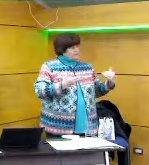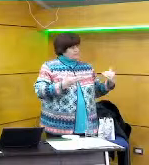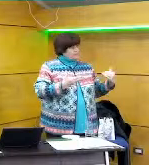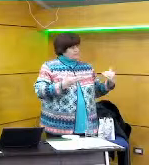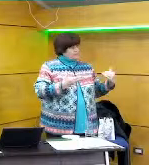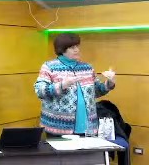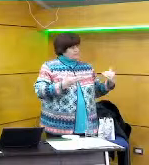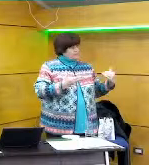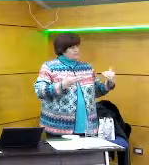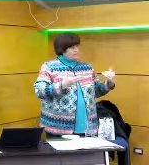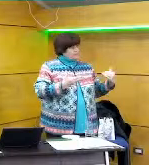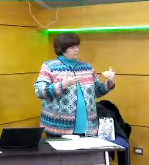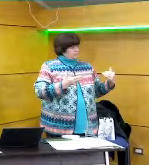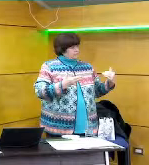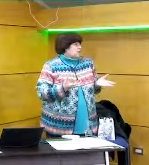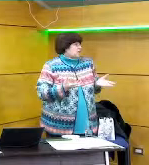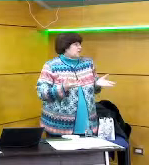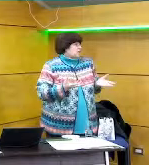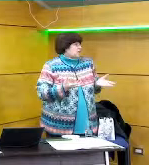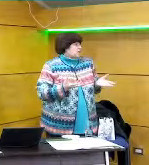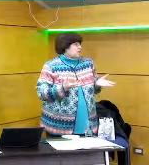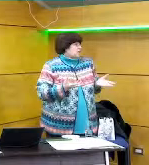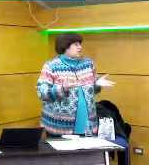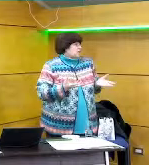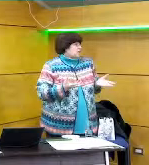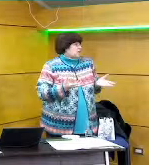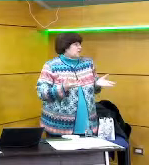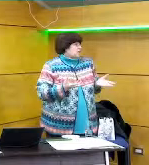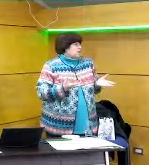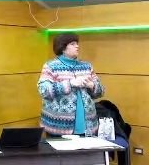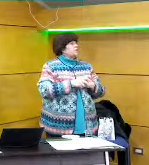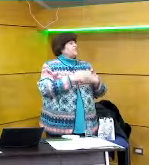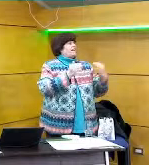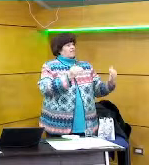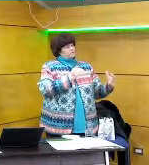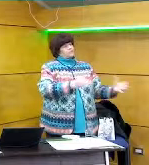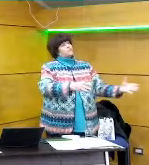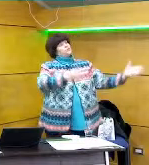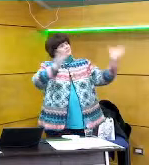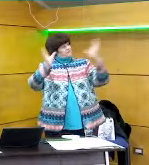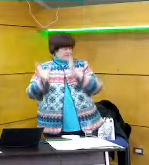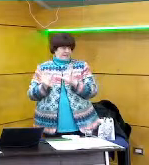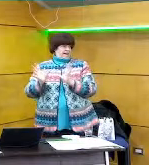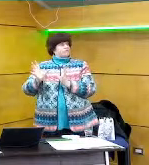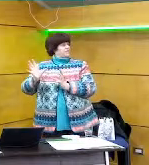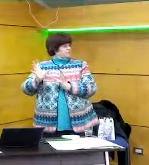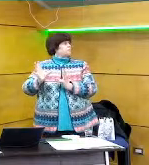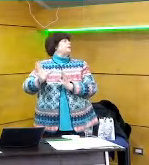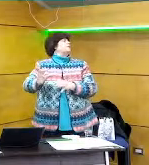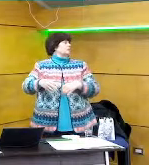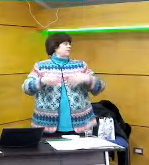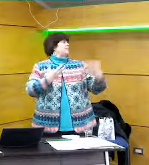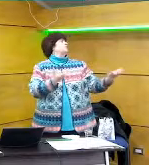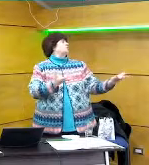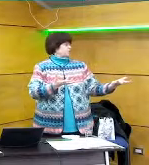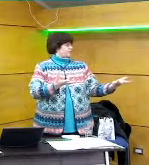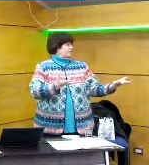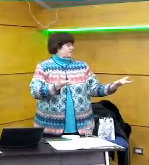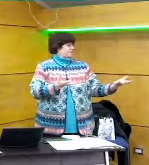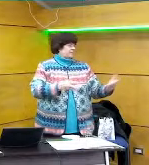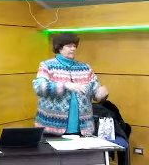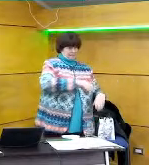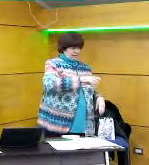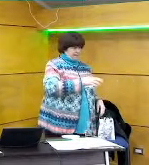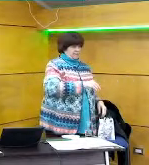yourself, or if you want, you can put it up on the screen and have the students have the guest speaker introduce